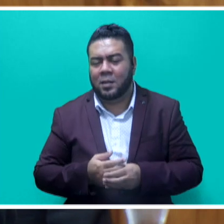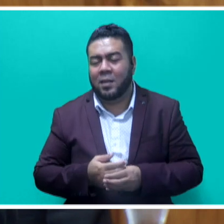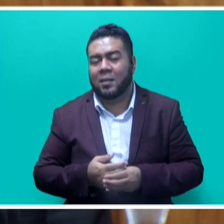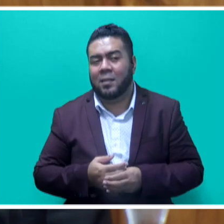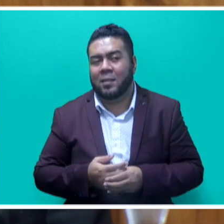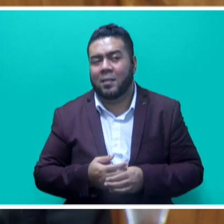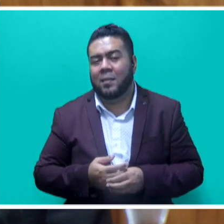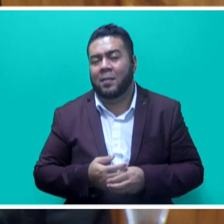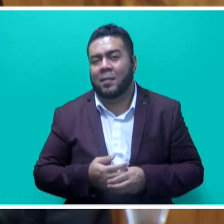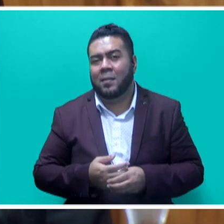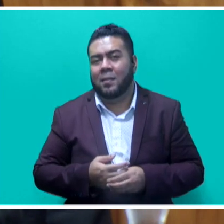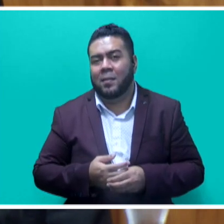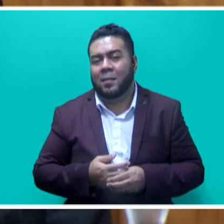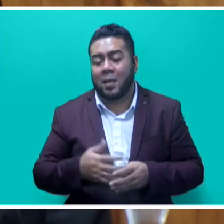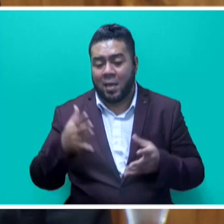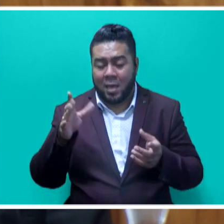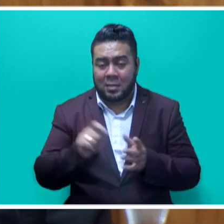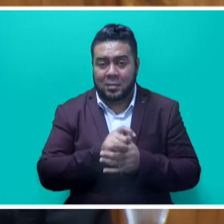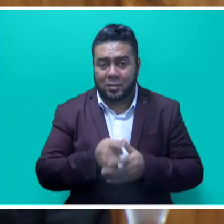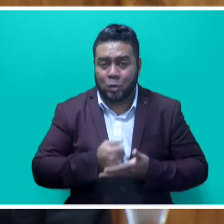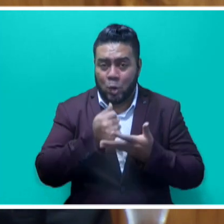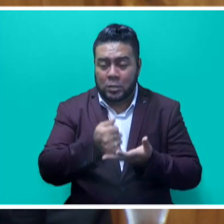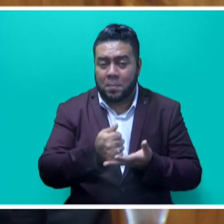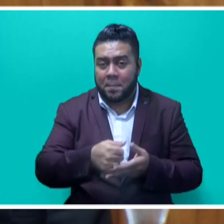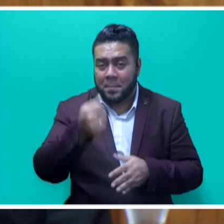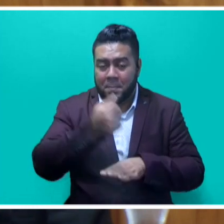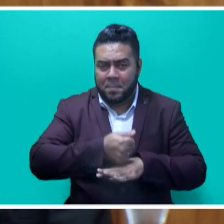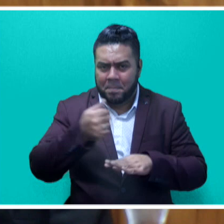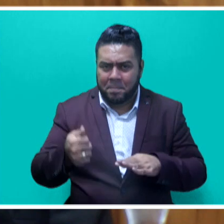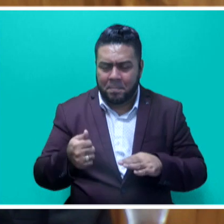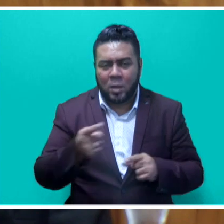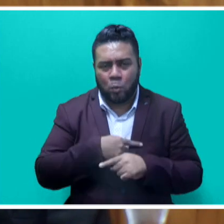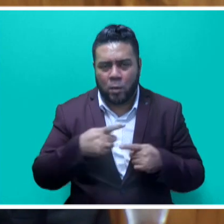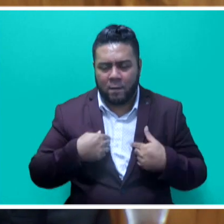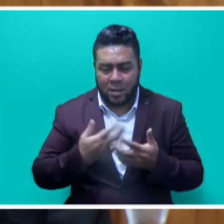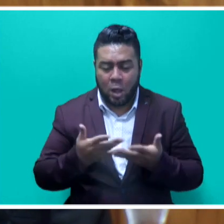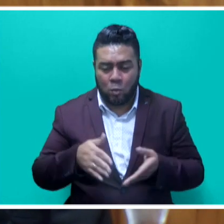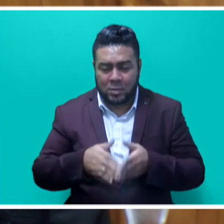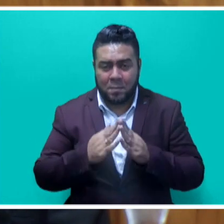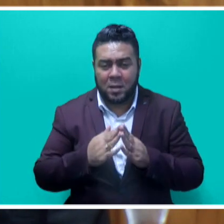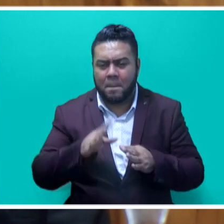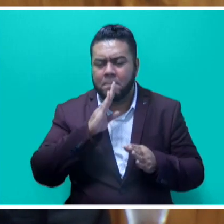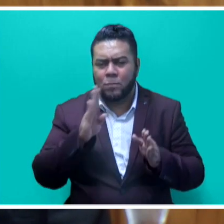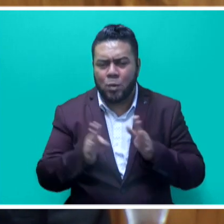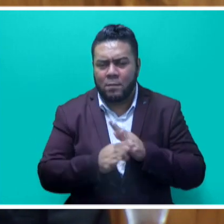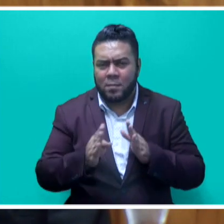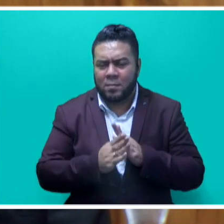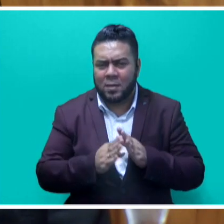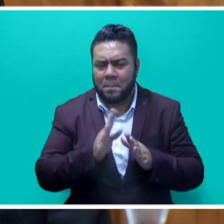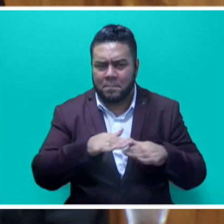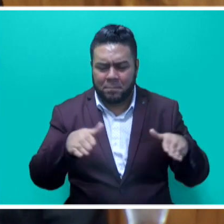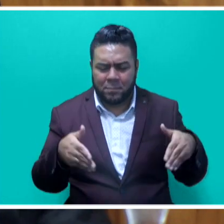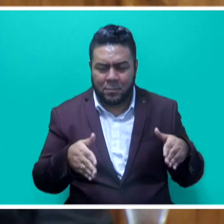event delivery. As endorsed by Cabinet, we have now established a public-private sector steering